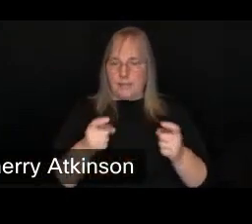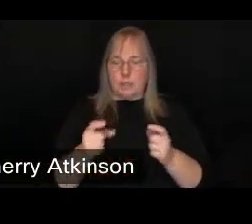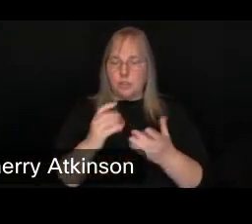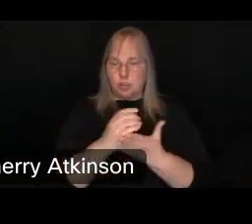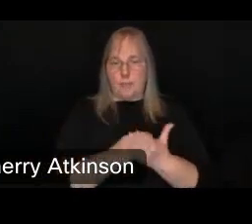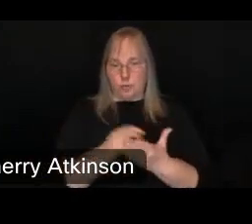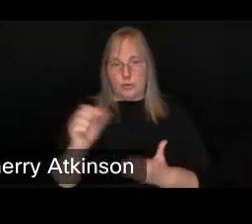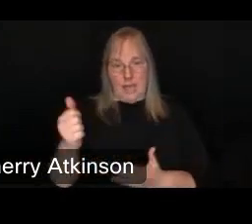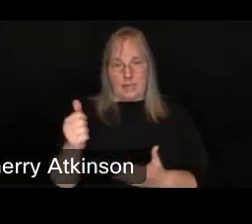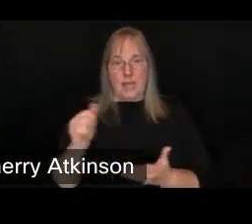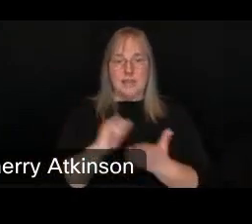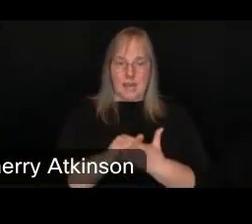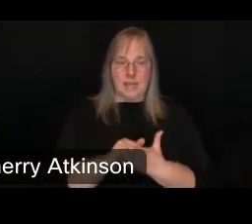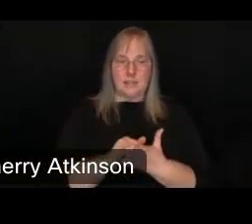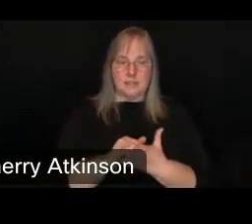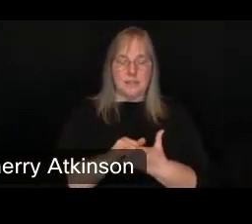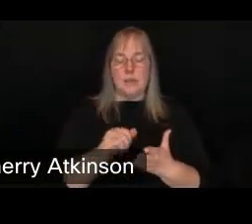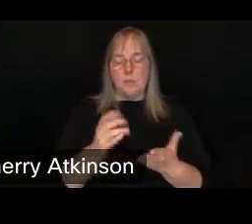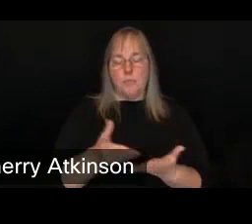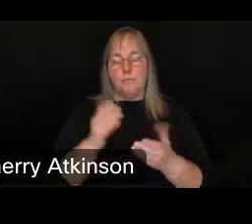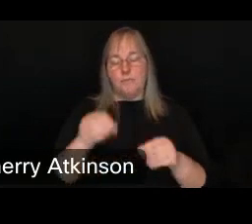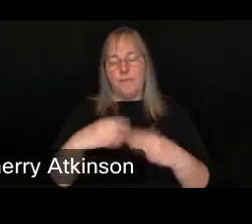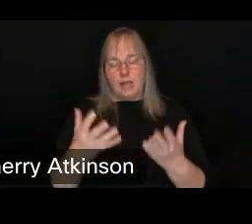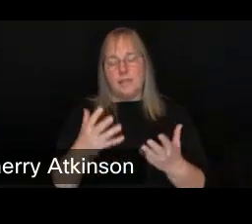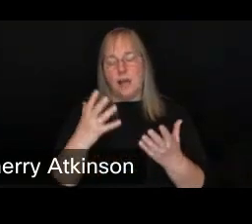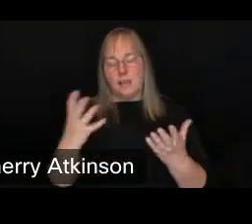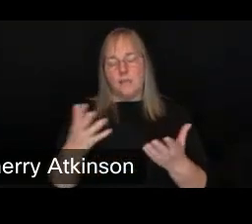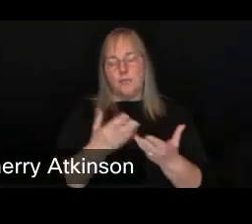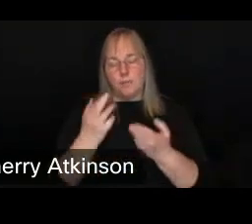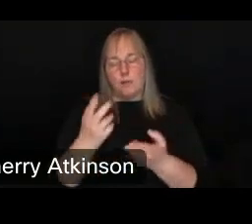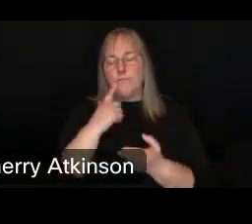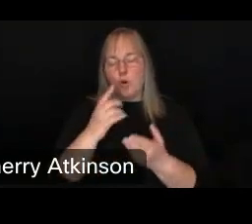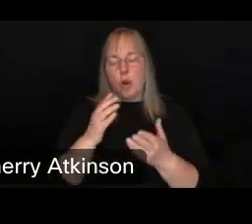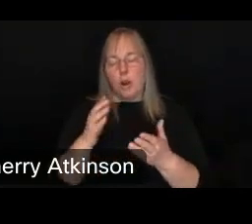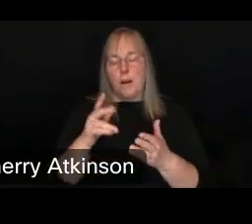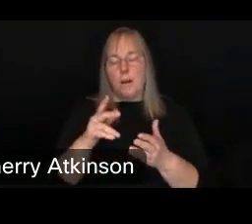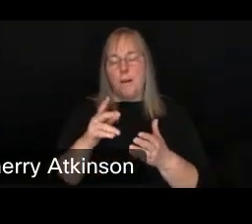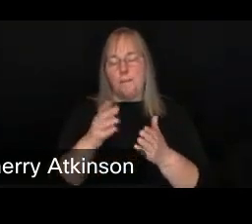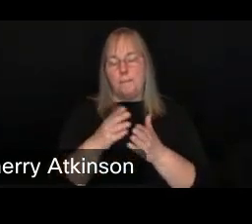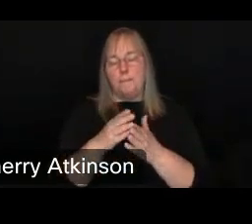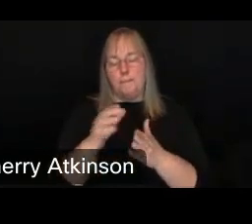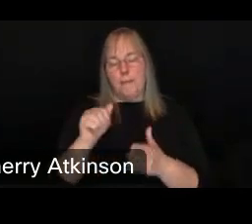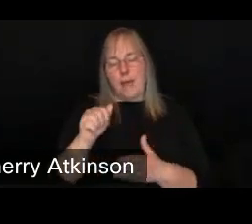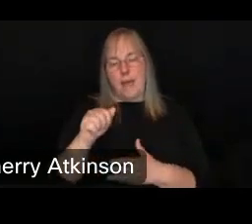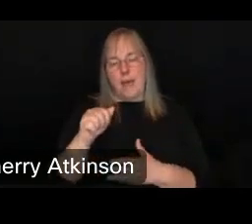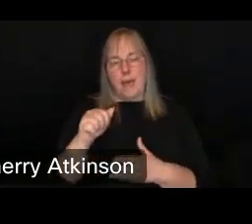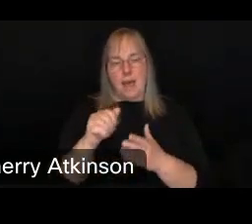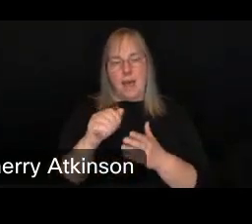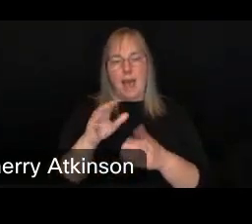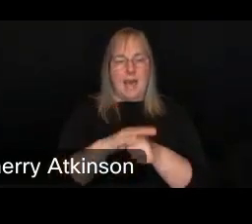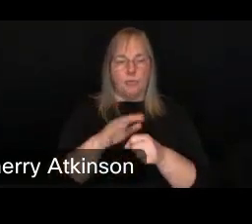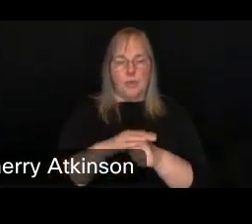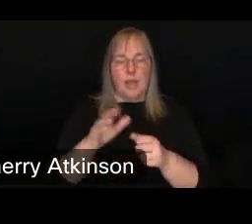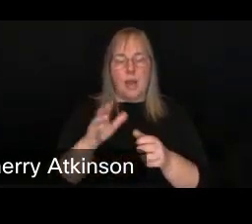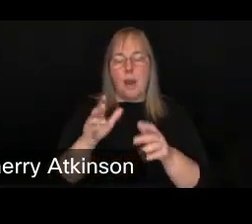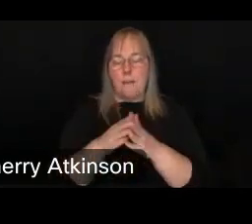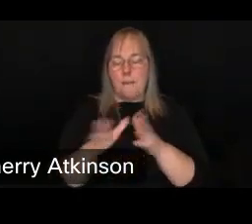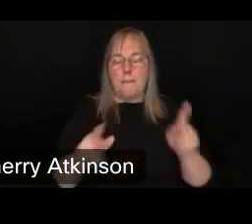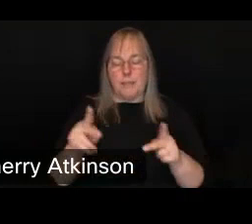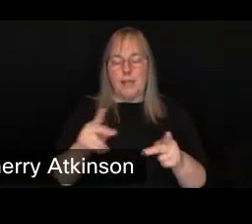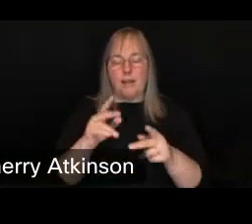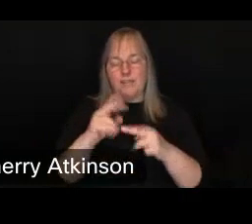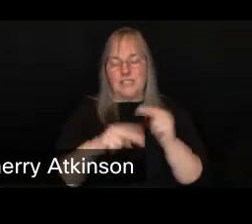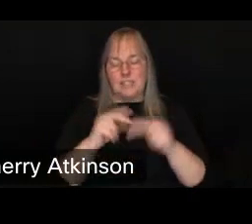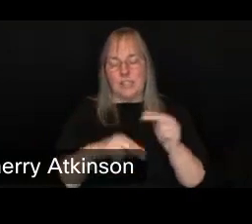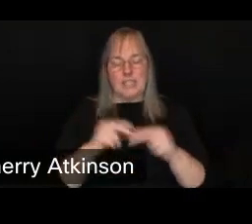provides a lot of recommendations for the Adequate Public Facilities Ordinance Committee, or APFO. So there's recommendations there